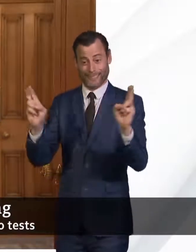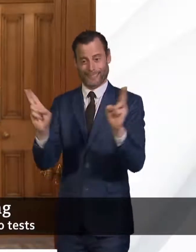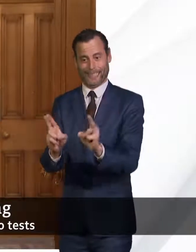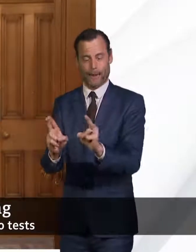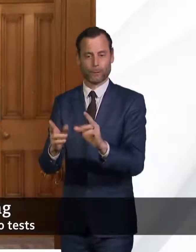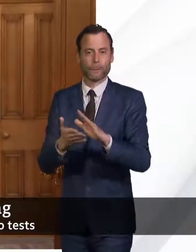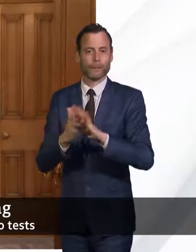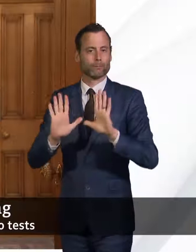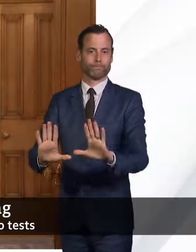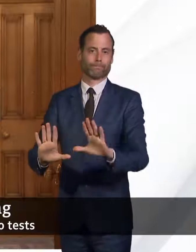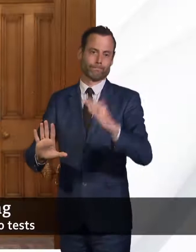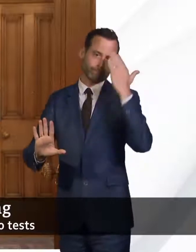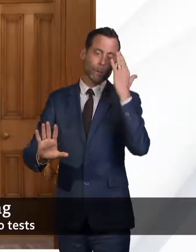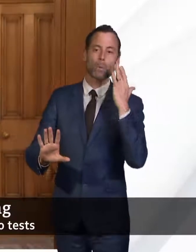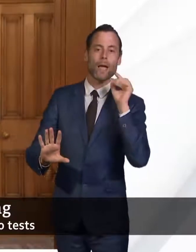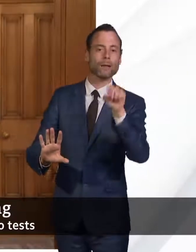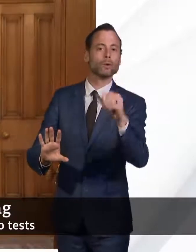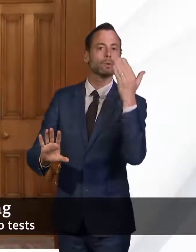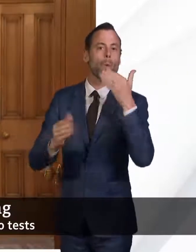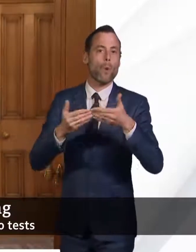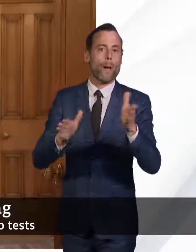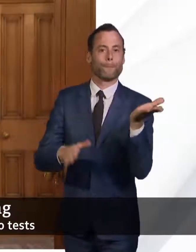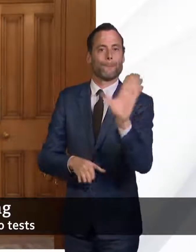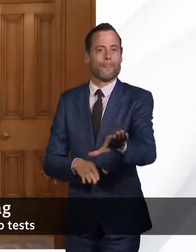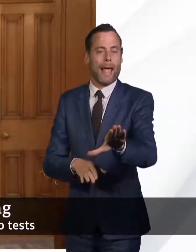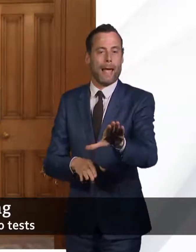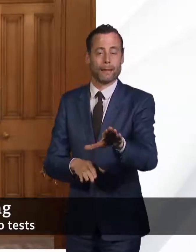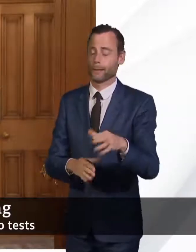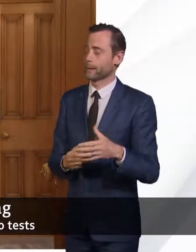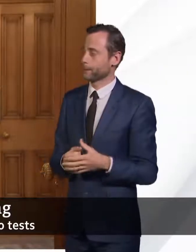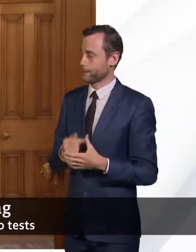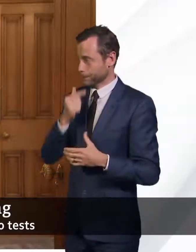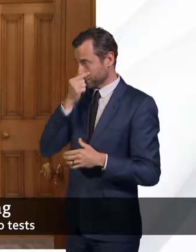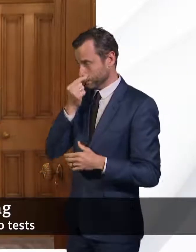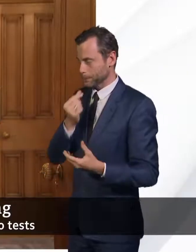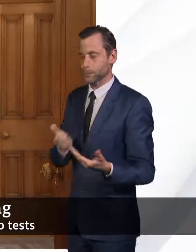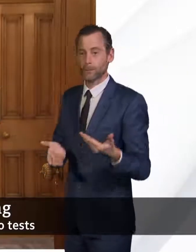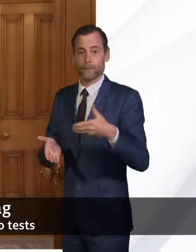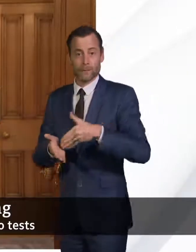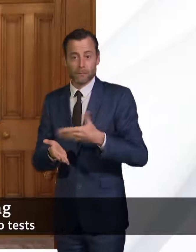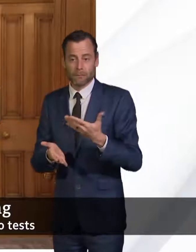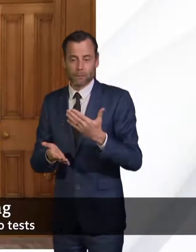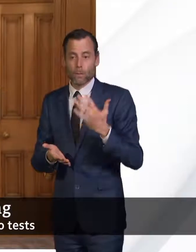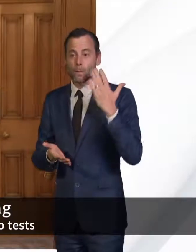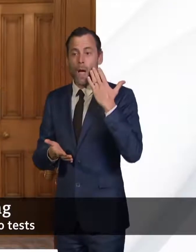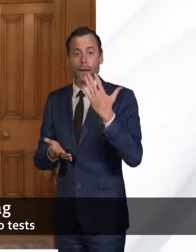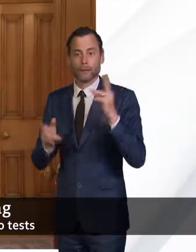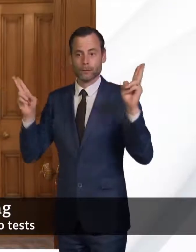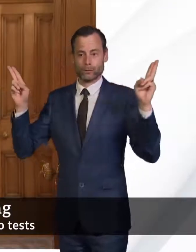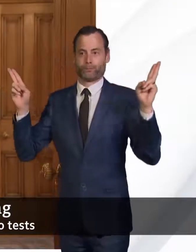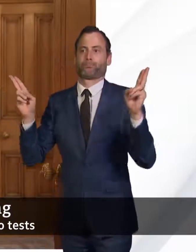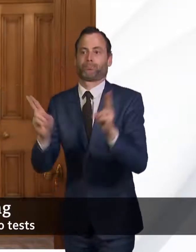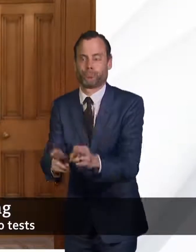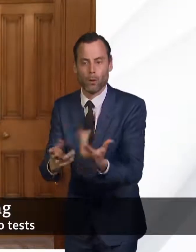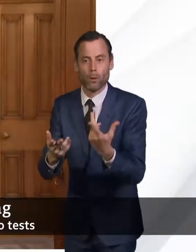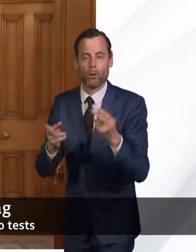yet know how fast the number of new cases will fall. And so we haven't been able